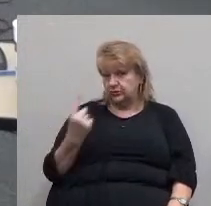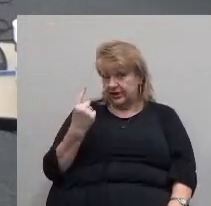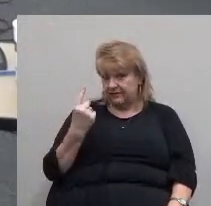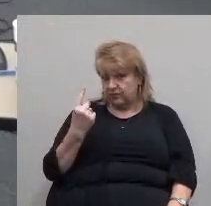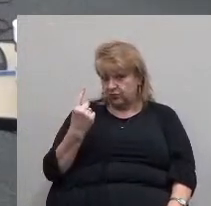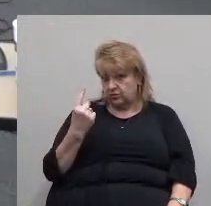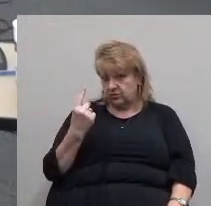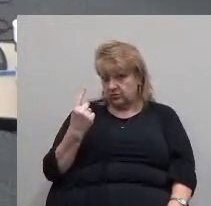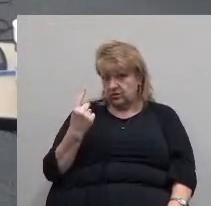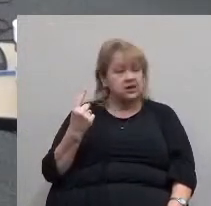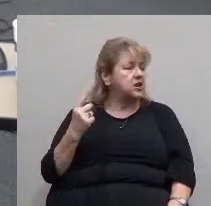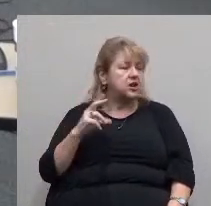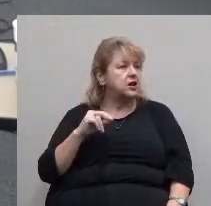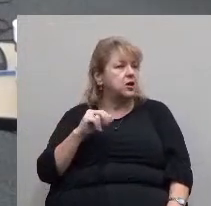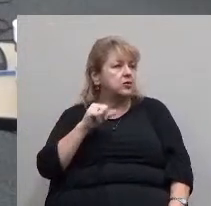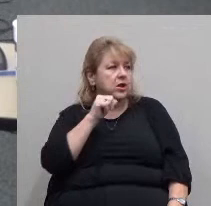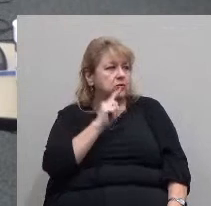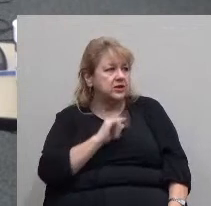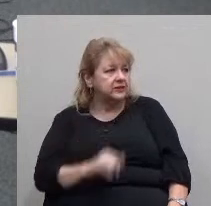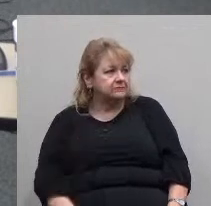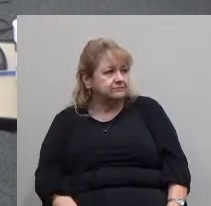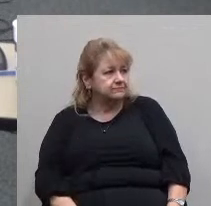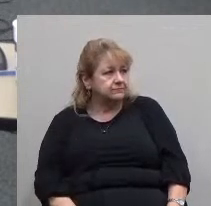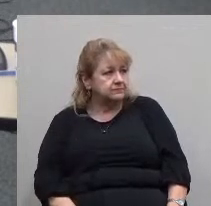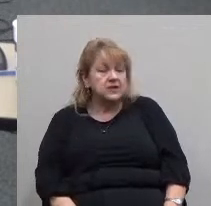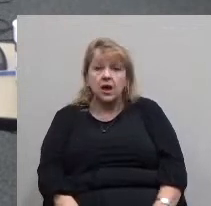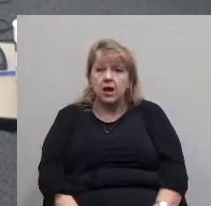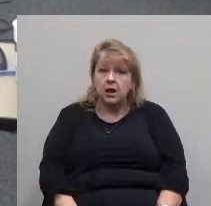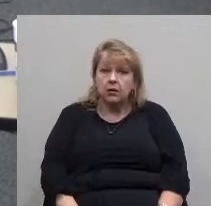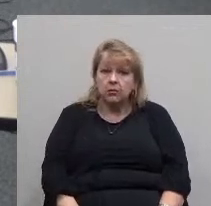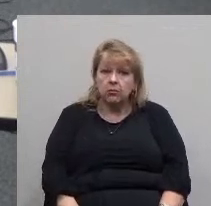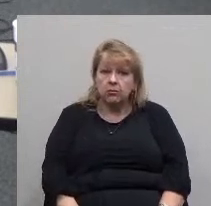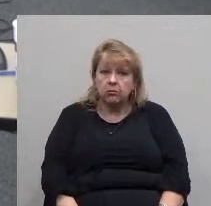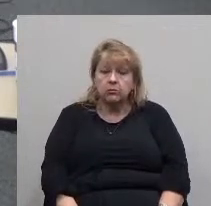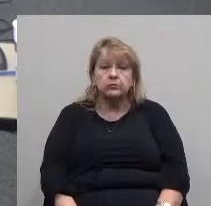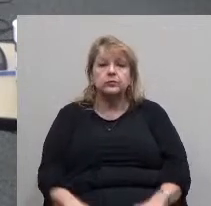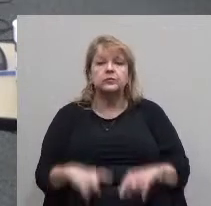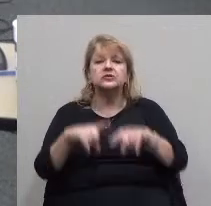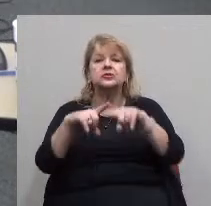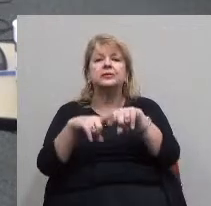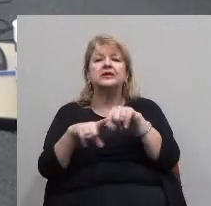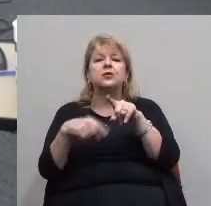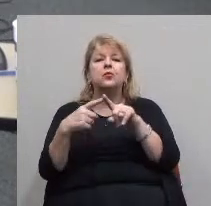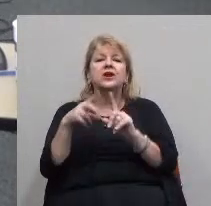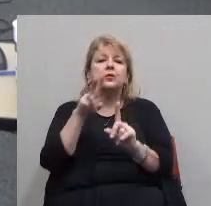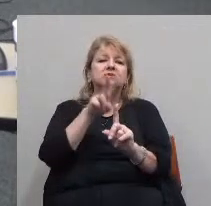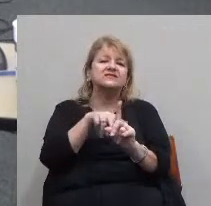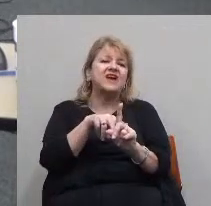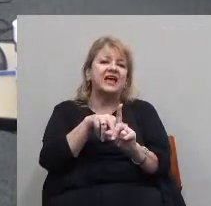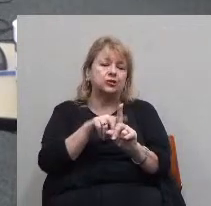came forward, right? Not necessarily. Not necessarily. It just depends on when it was filed.